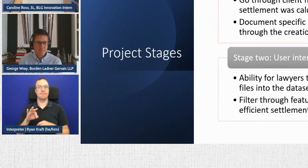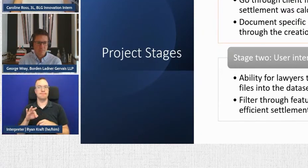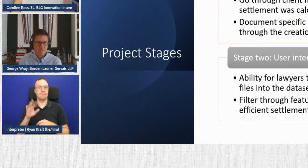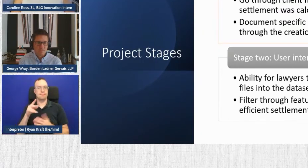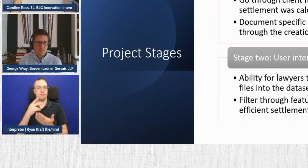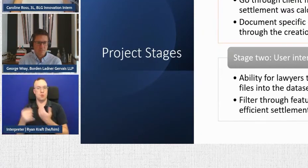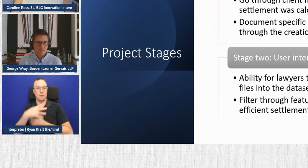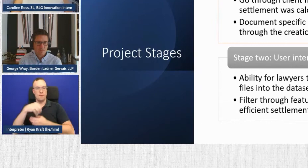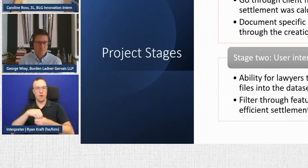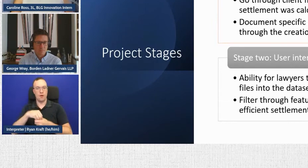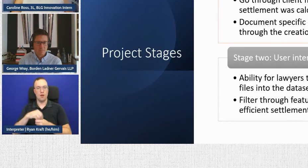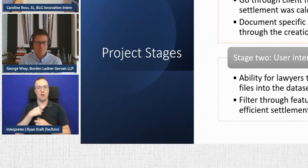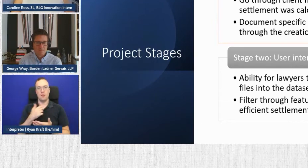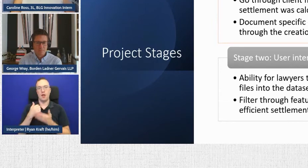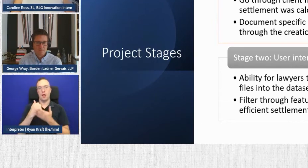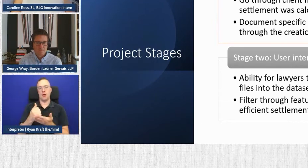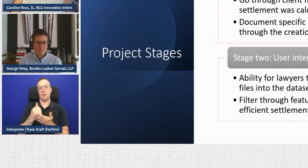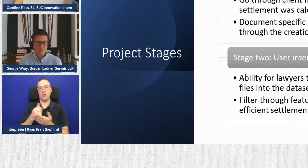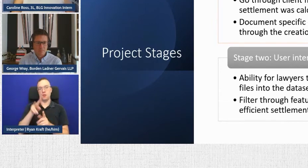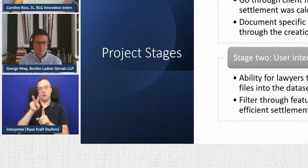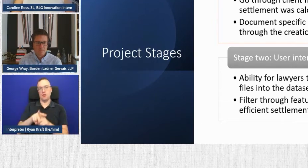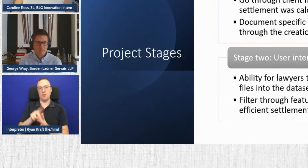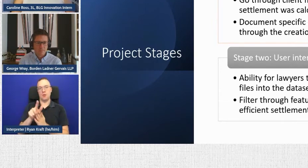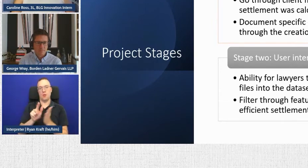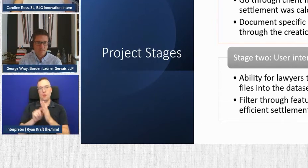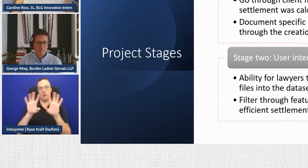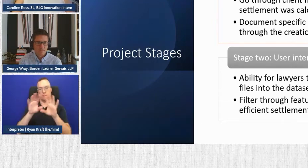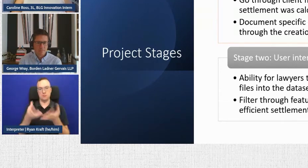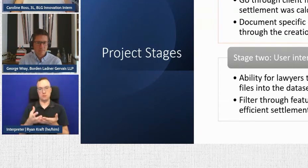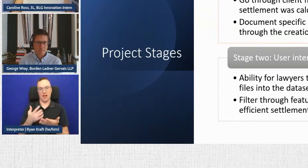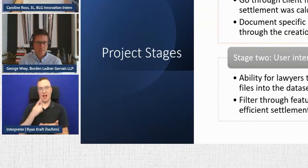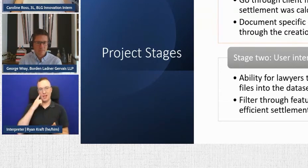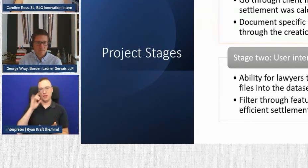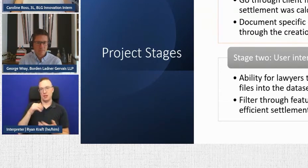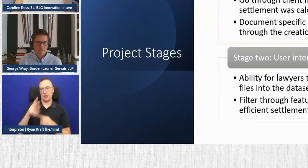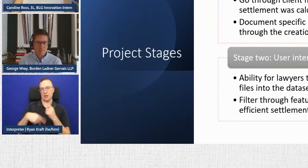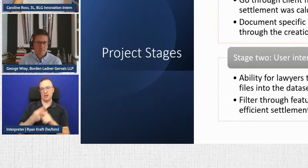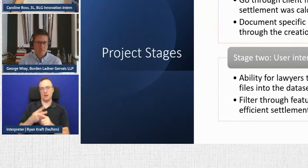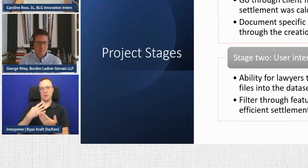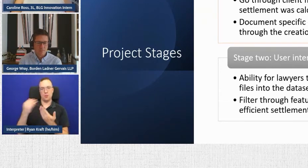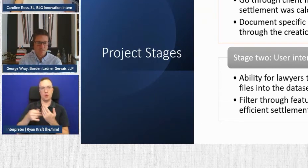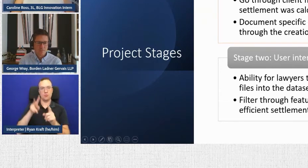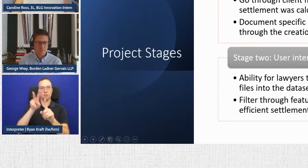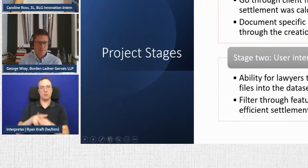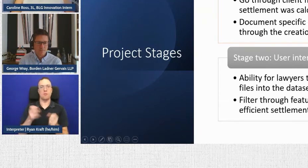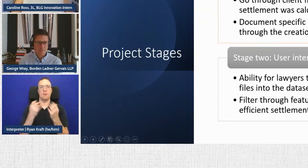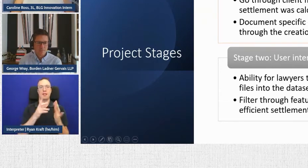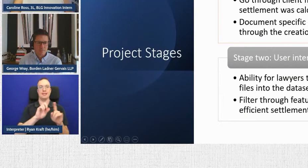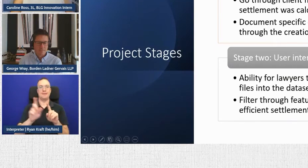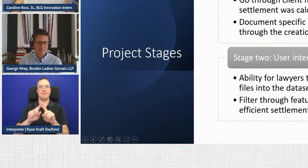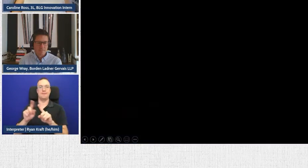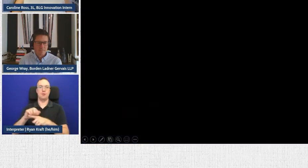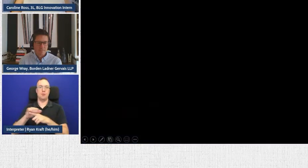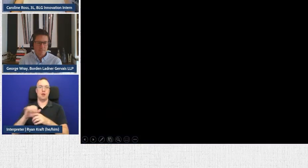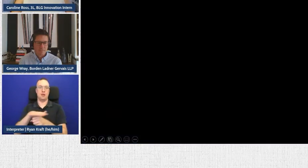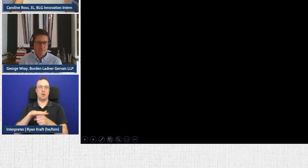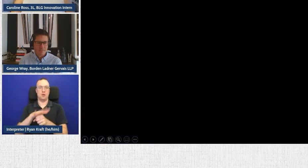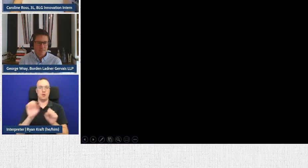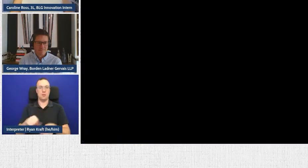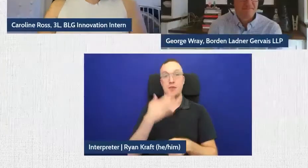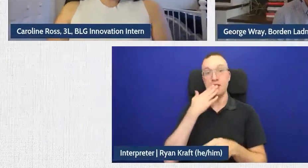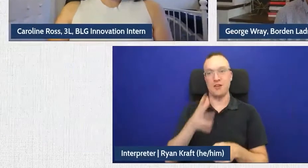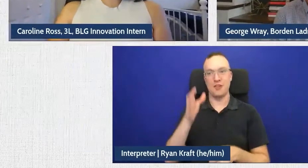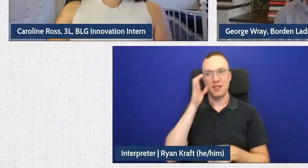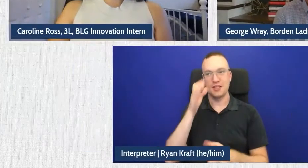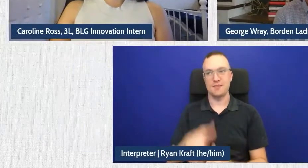helping the application of law evolve. And I believe that this type of project can be applicable to many other practice areas. thank you for listening.